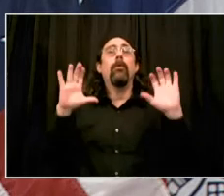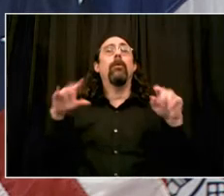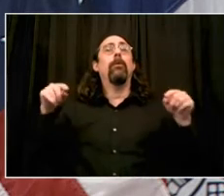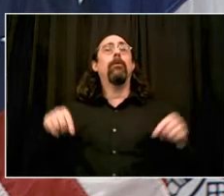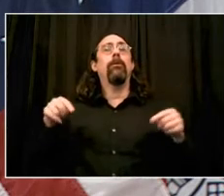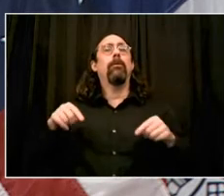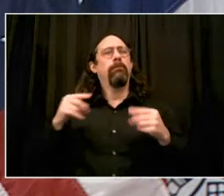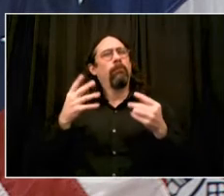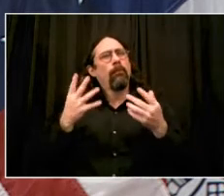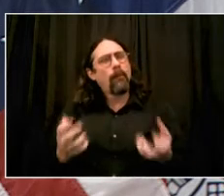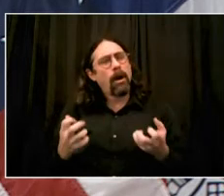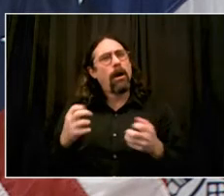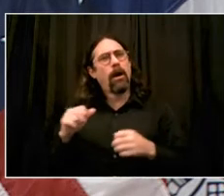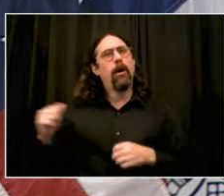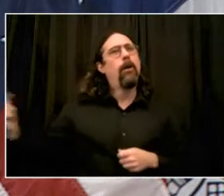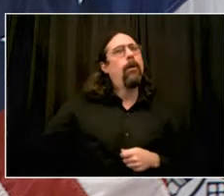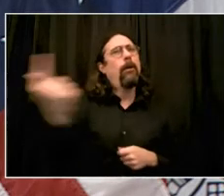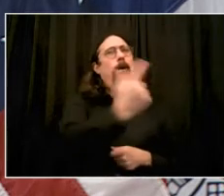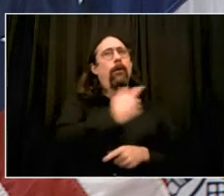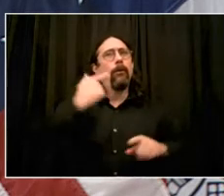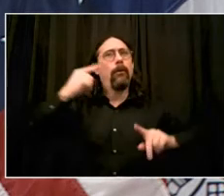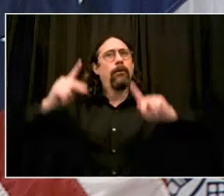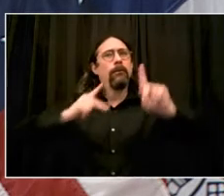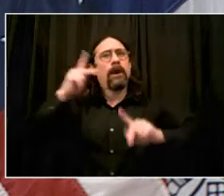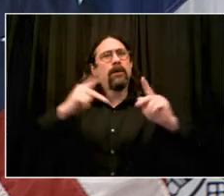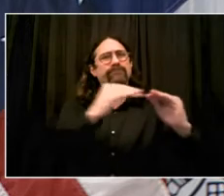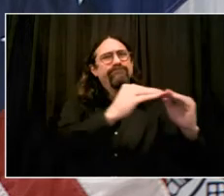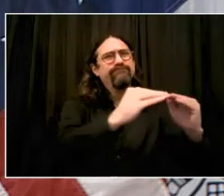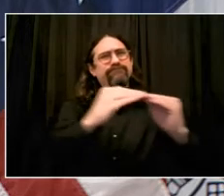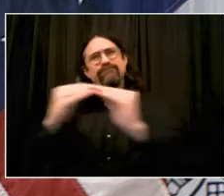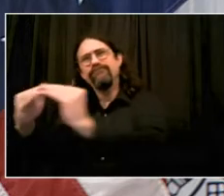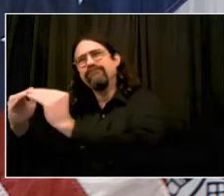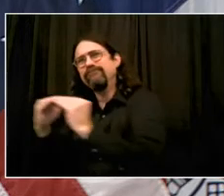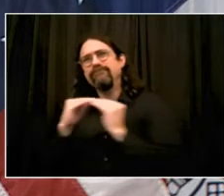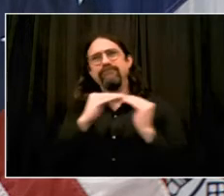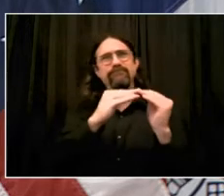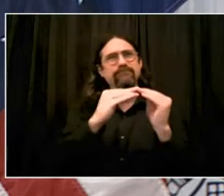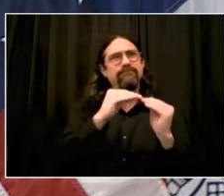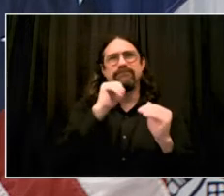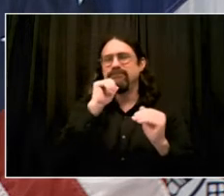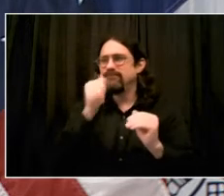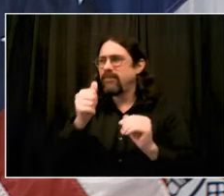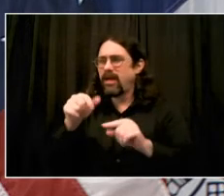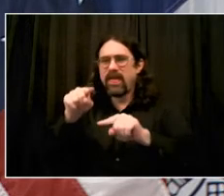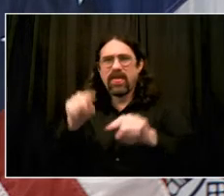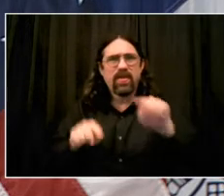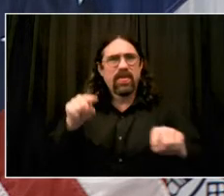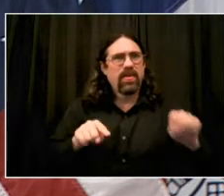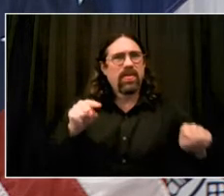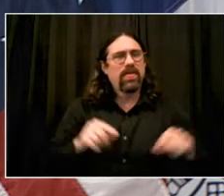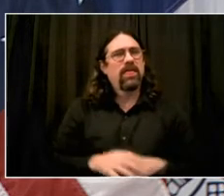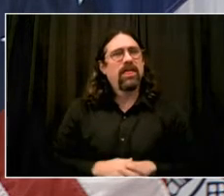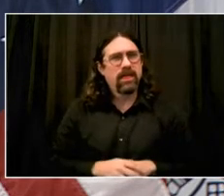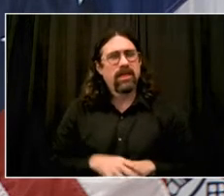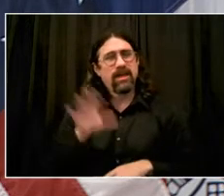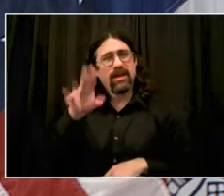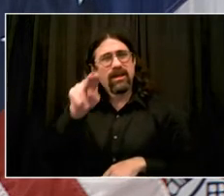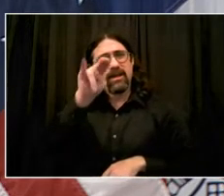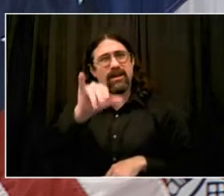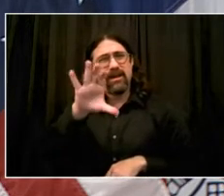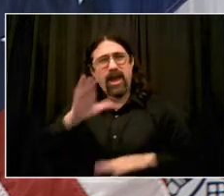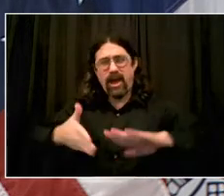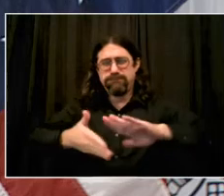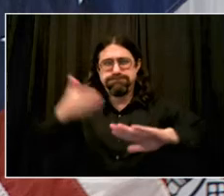businesses. Because in truth, a lot of businesses are struggling right now, and folks who own those businesses